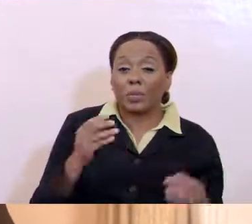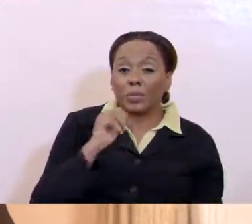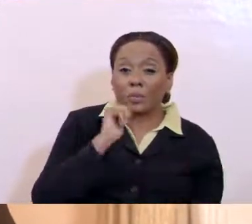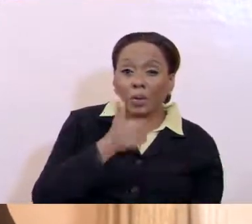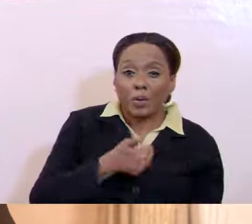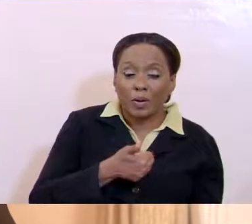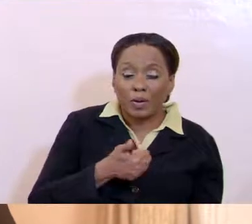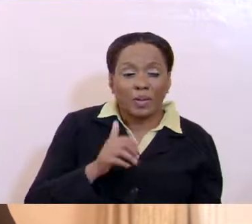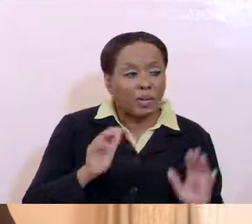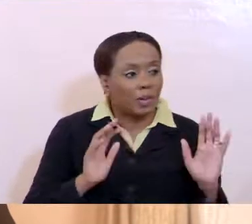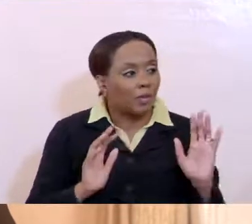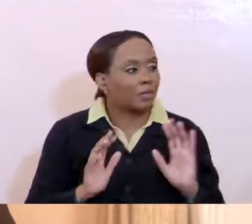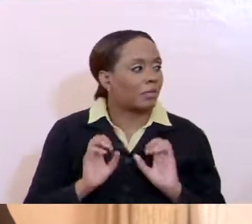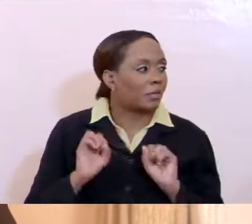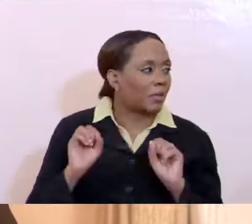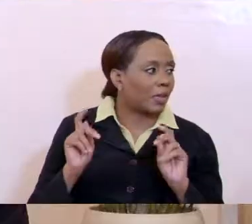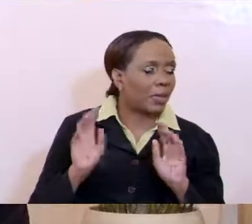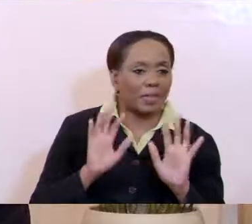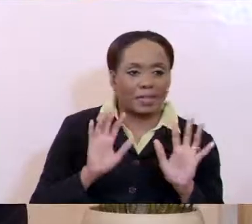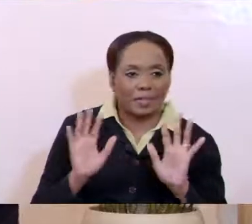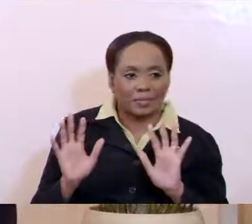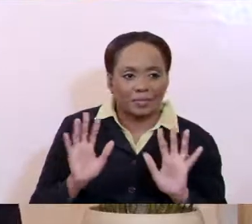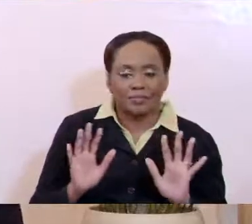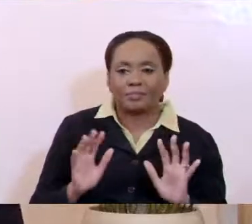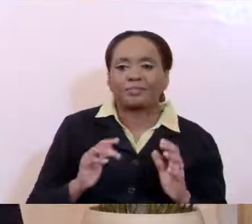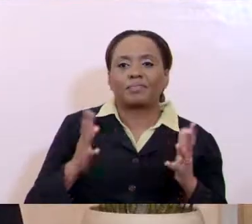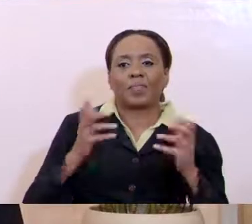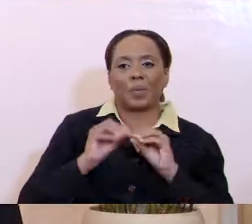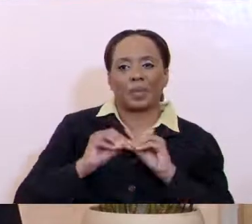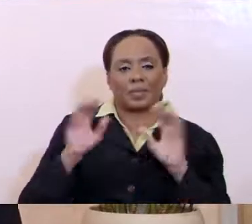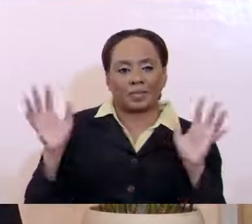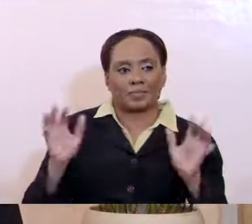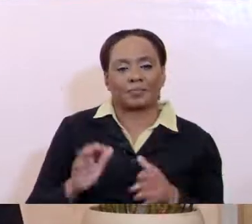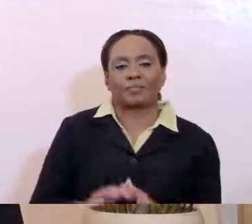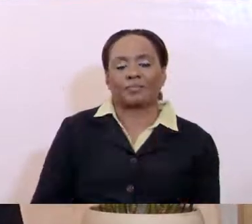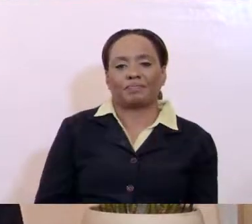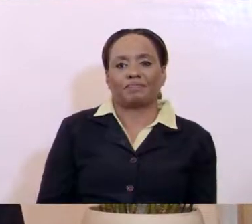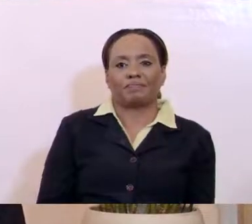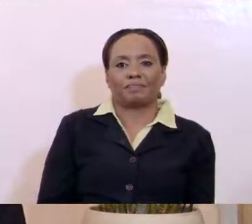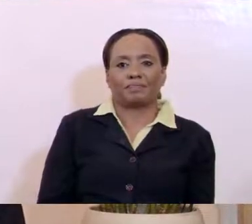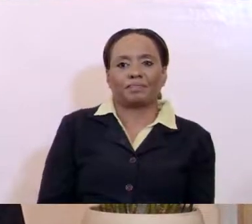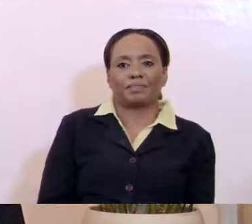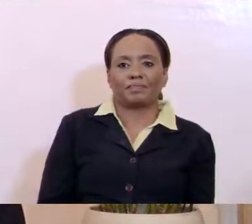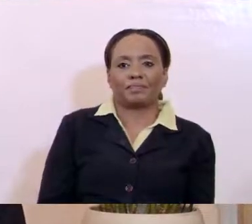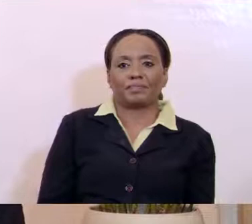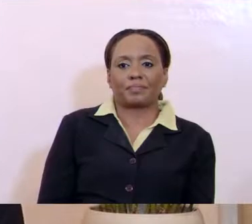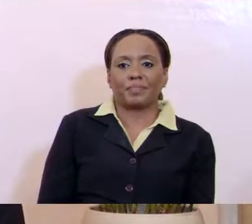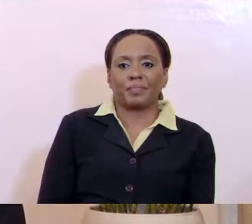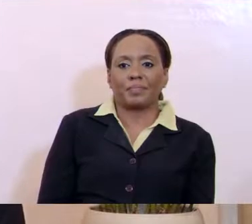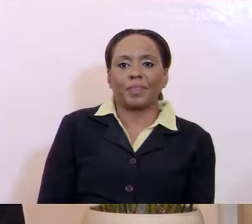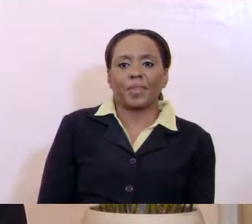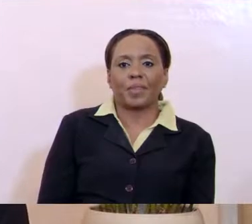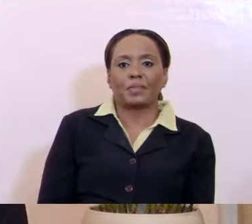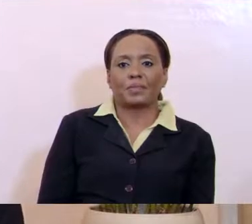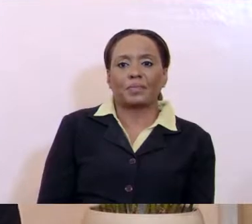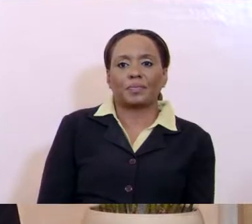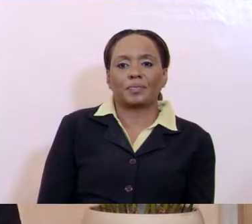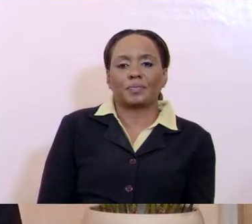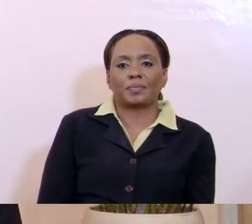the supermarket. Let's make it clear. We are under Directive number